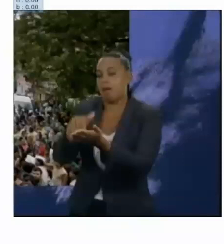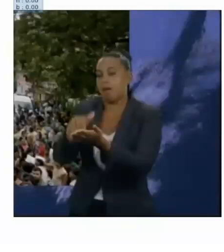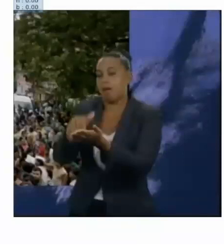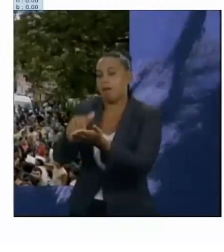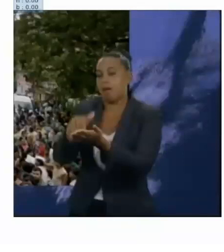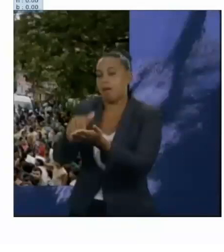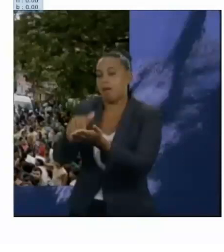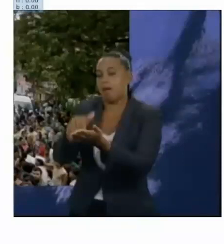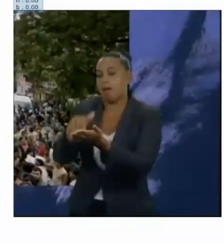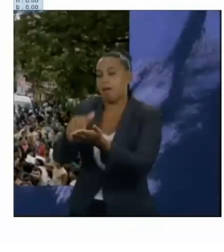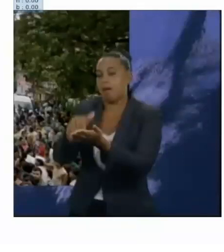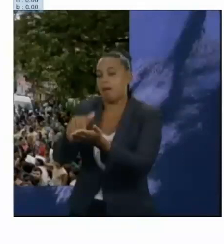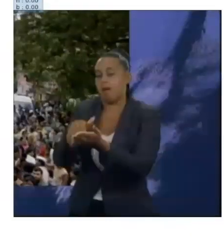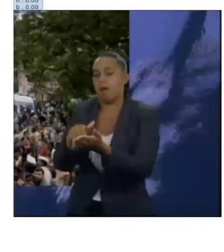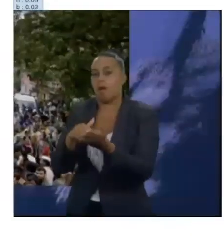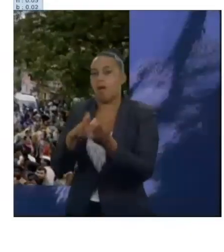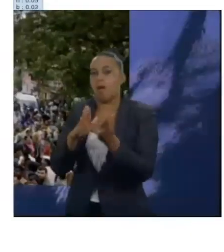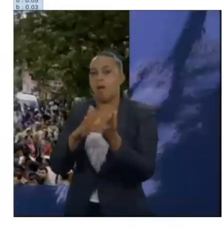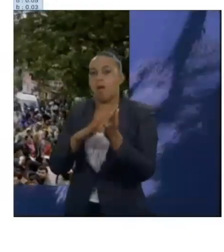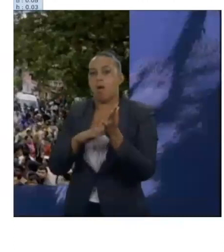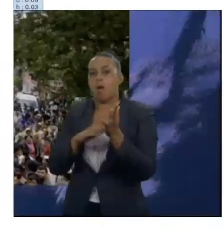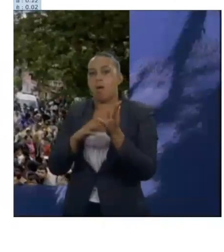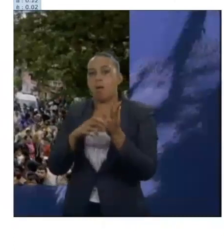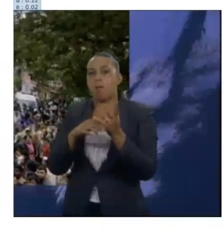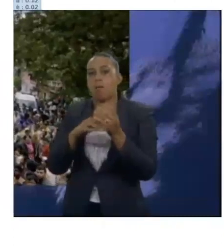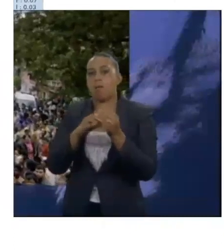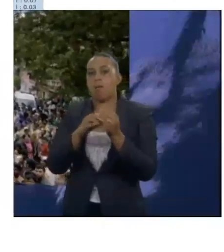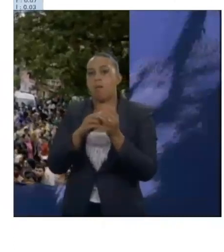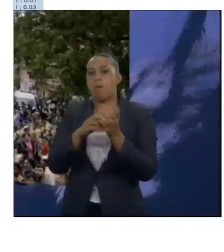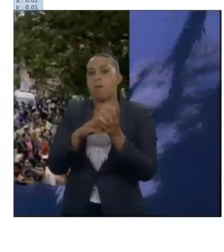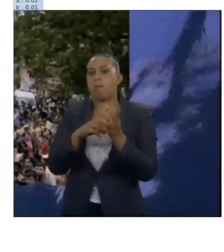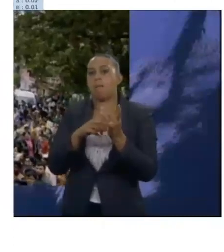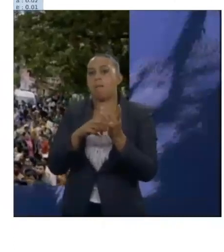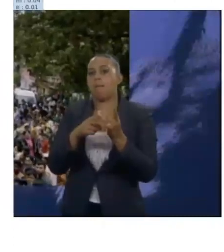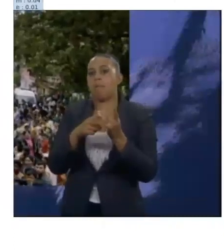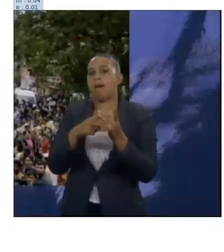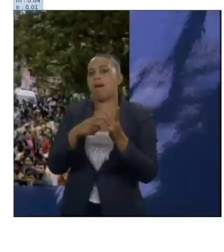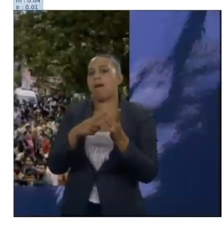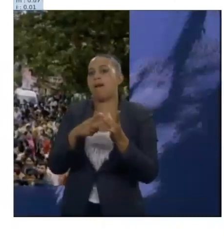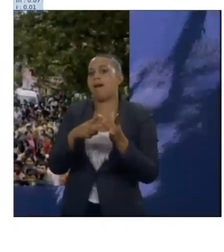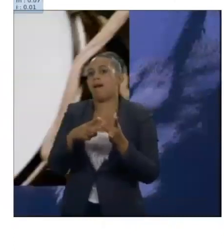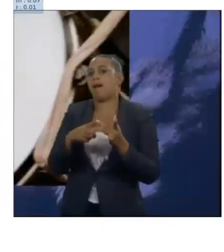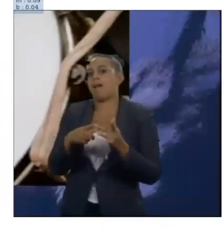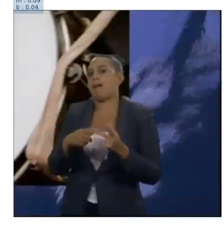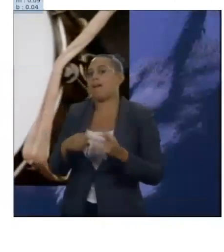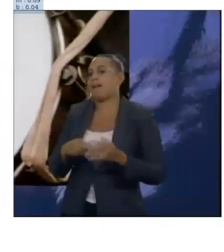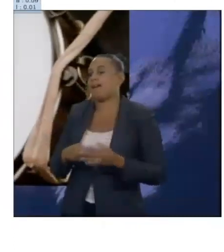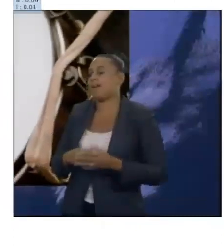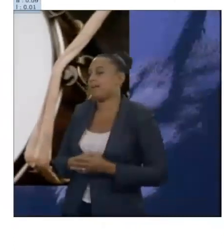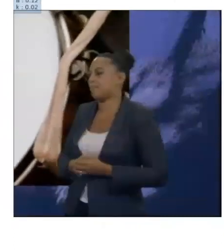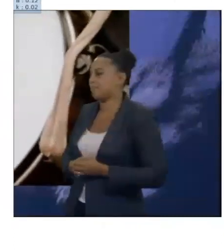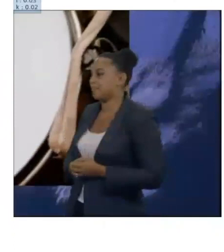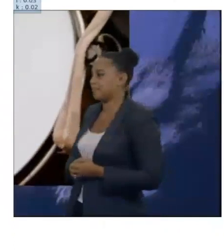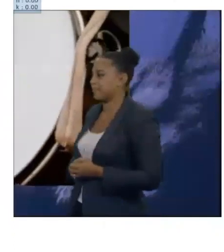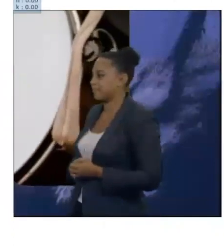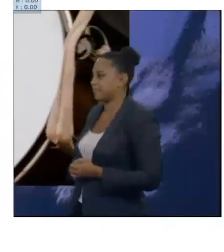Let us look at some test results. Here we recognize the letters in Mumbai. You can see that not all letters are distinctly